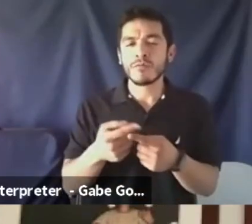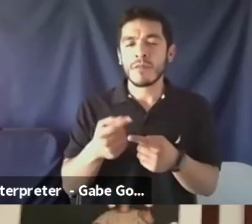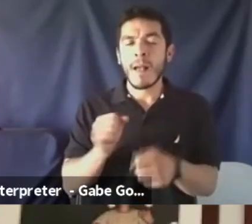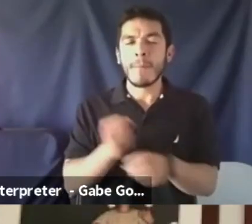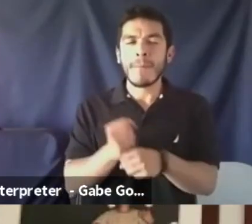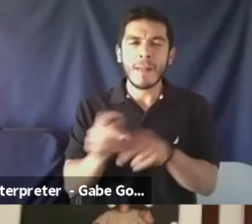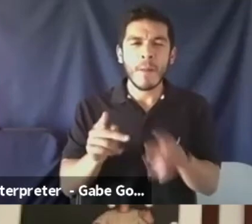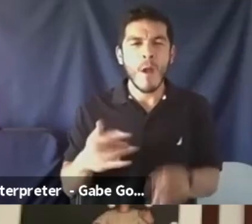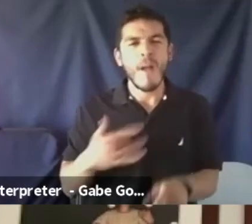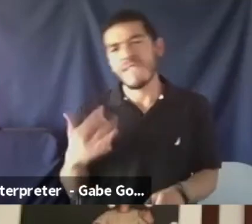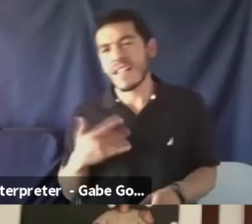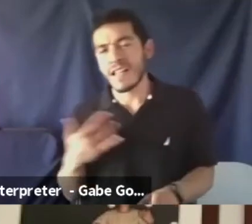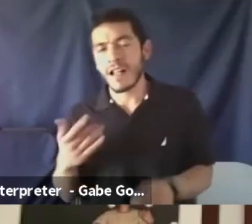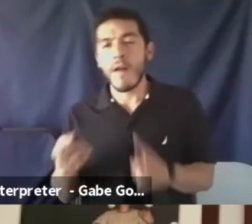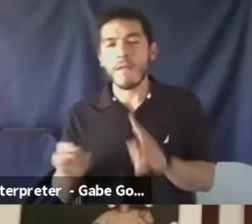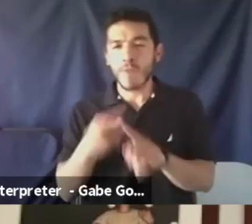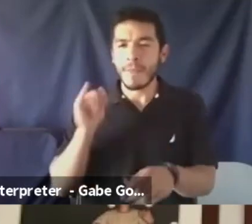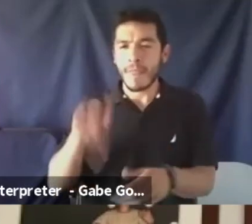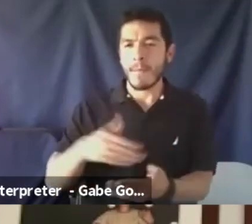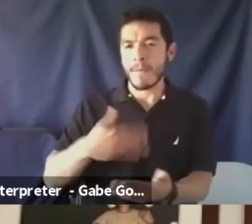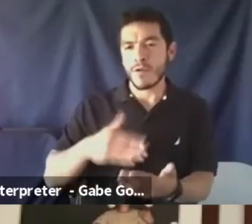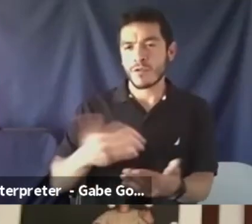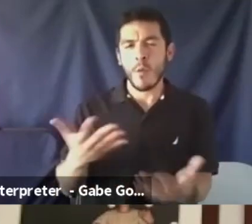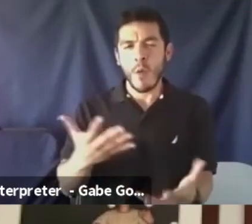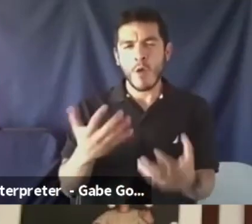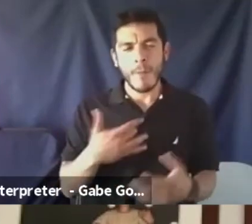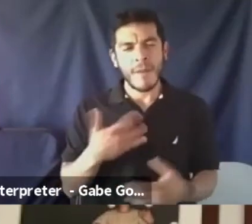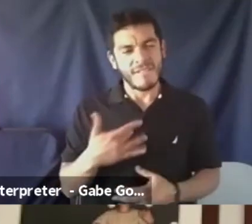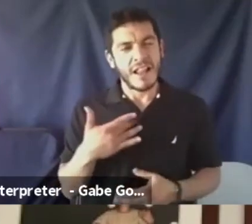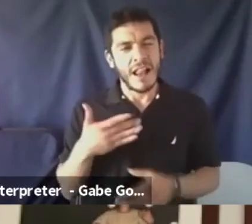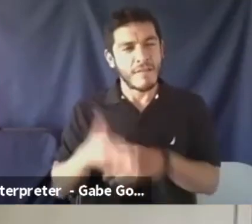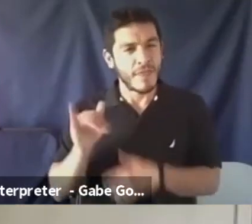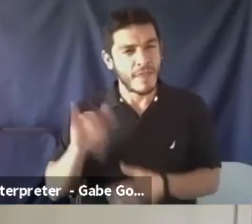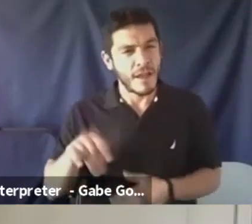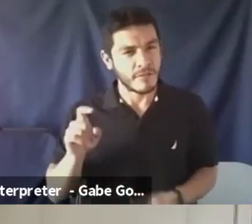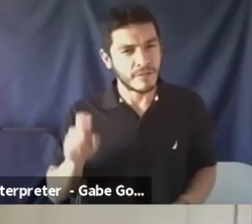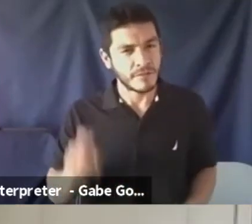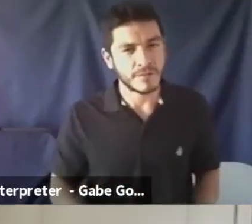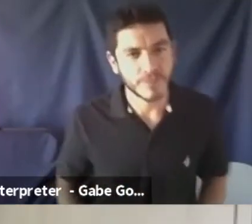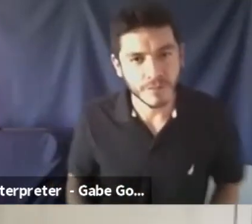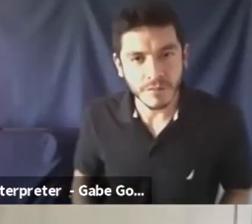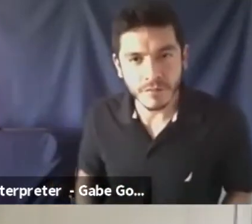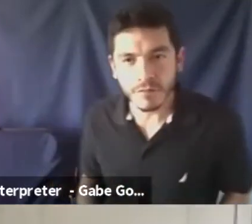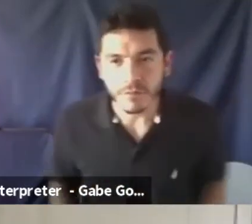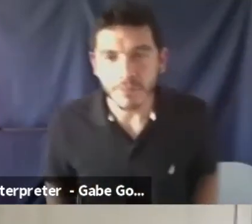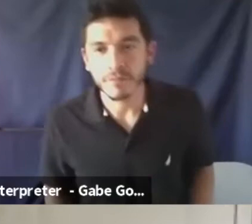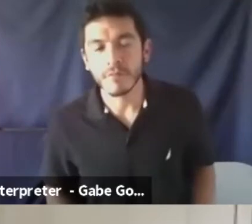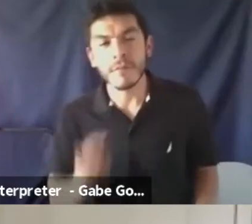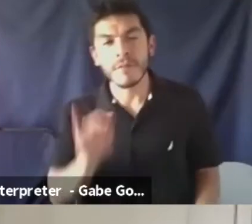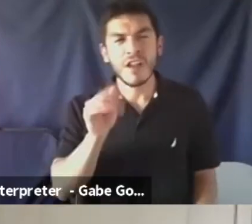story coming out of the song? What do you want us to be left with? Well, I think